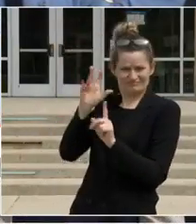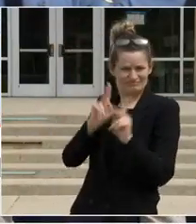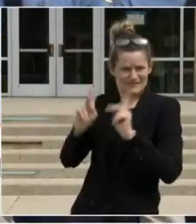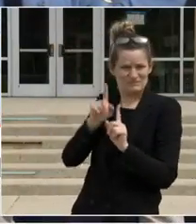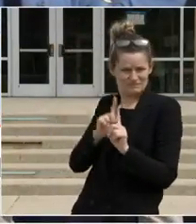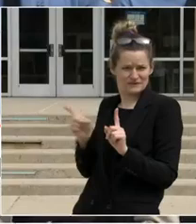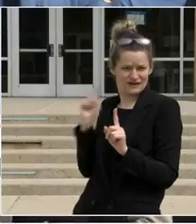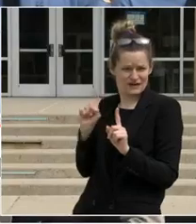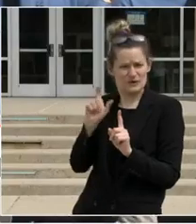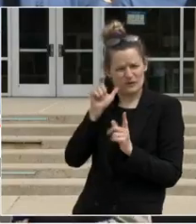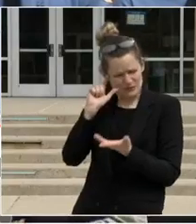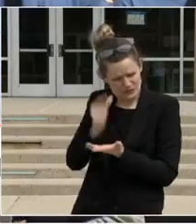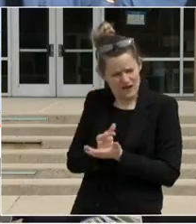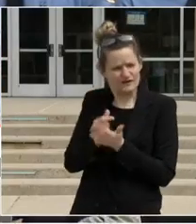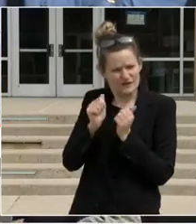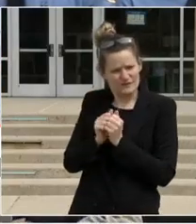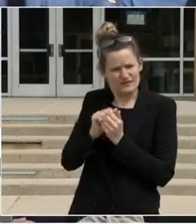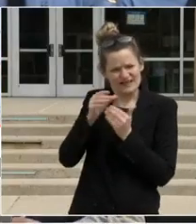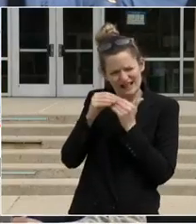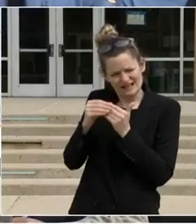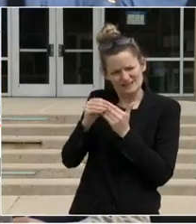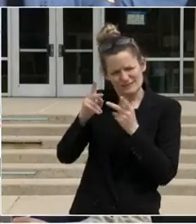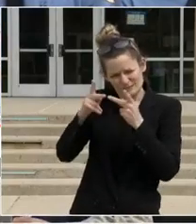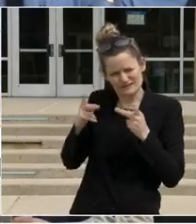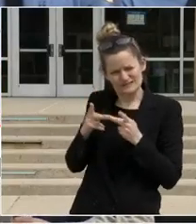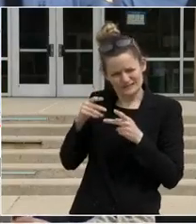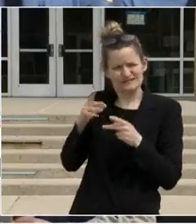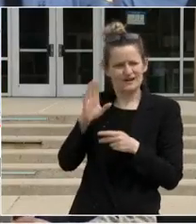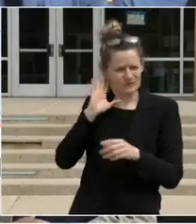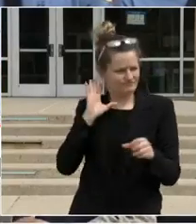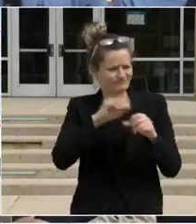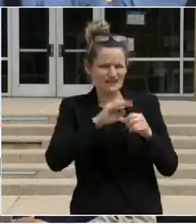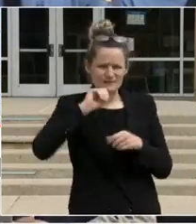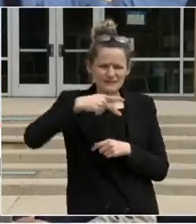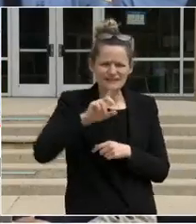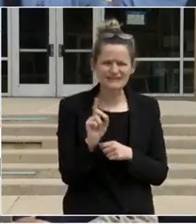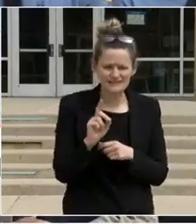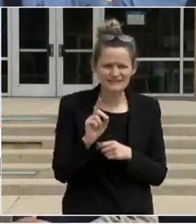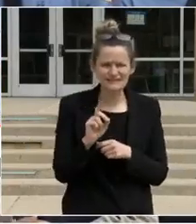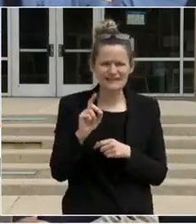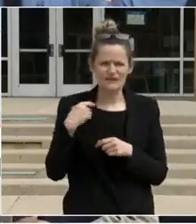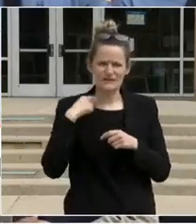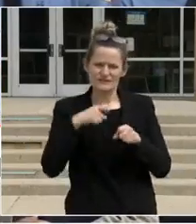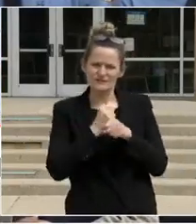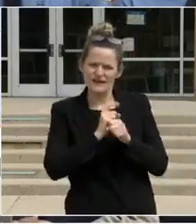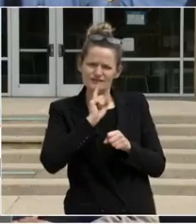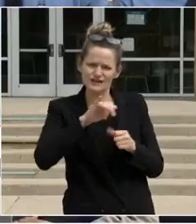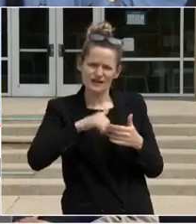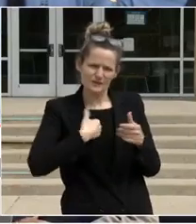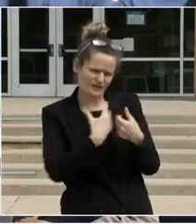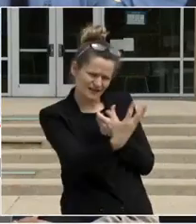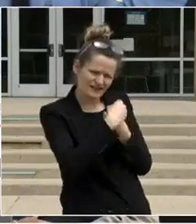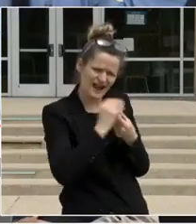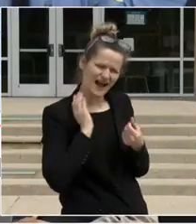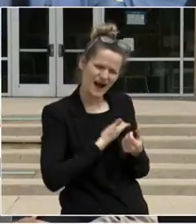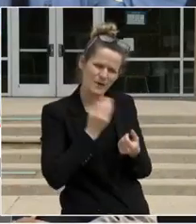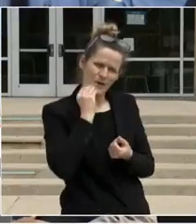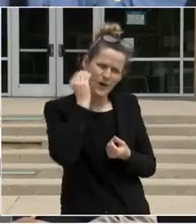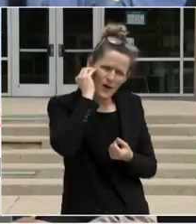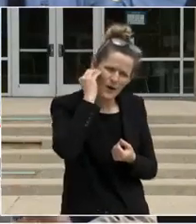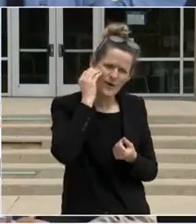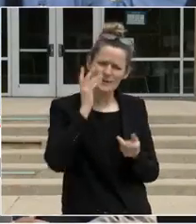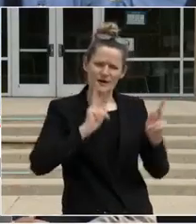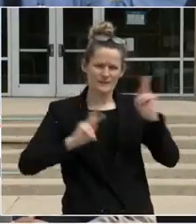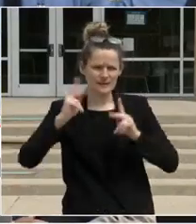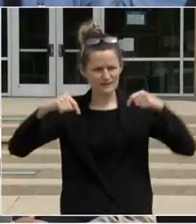Metropolitan Police Department, and it is wise of us to invest in homegrown talent because we know the benefit of what can come once